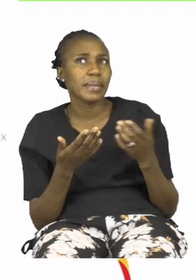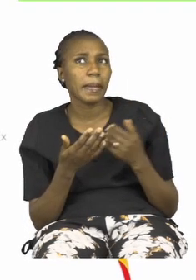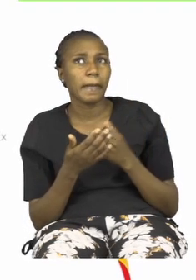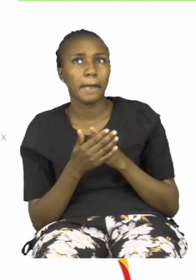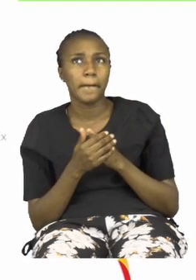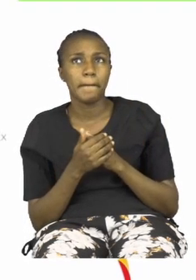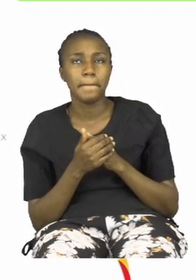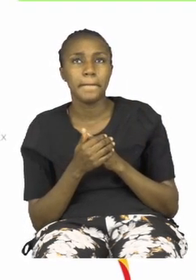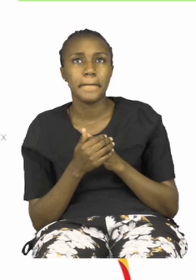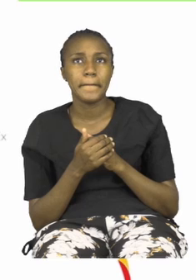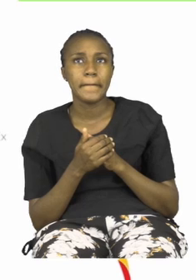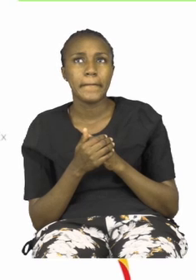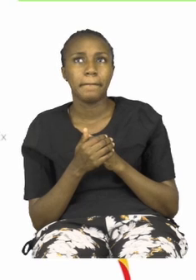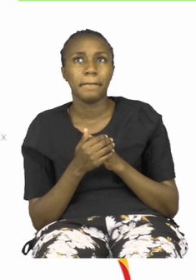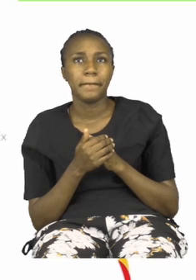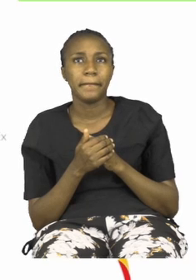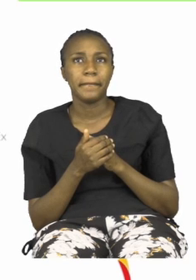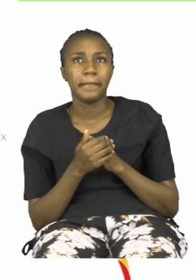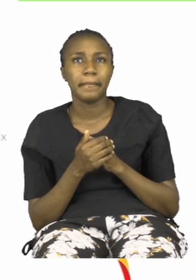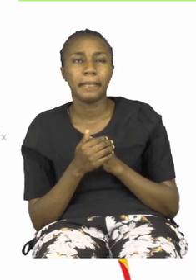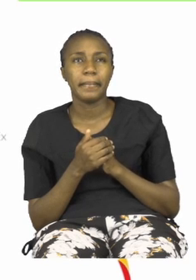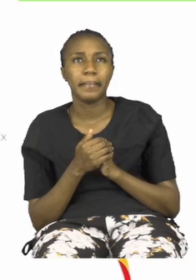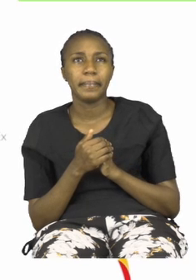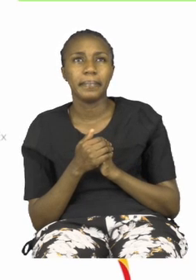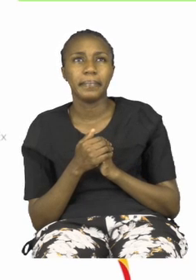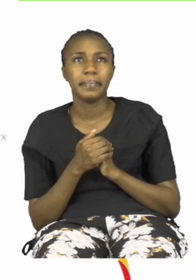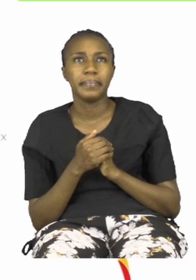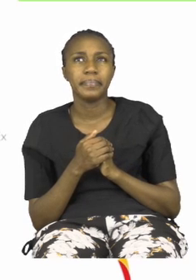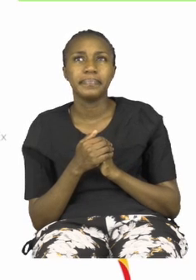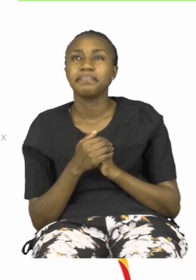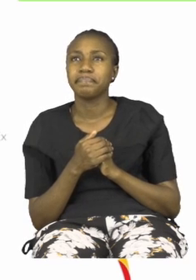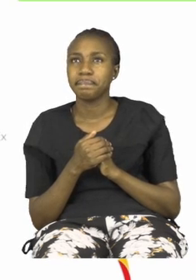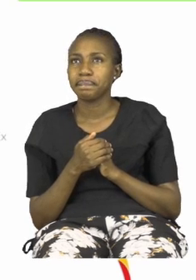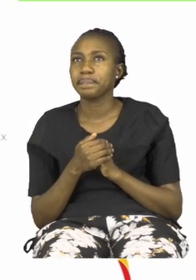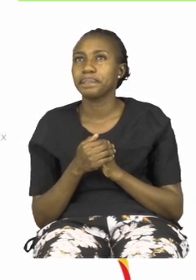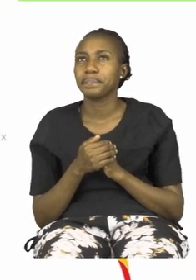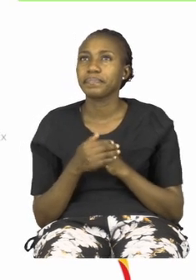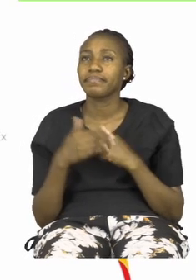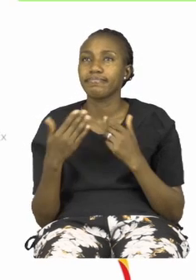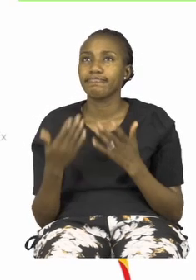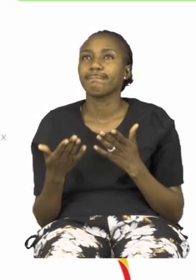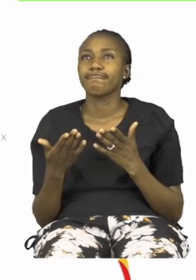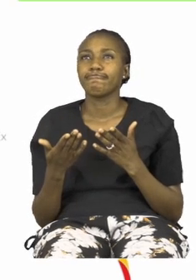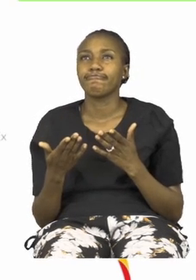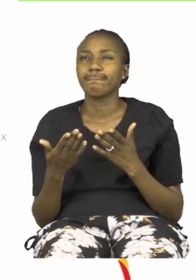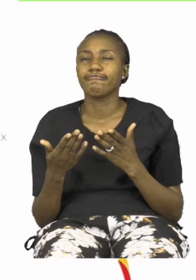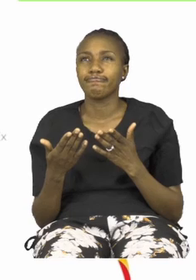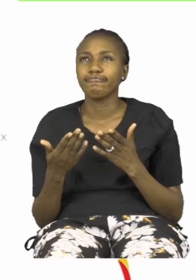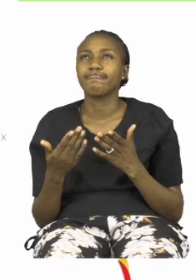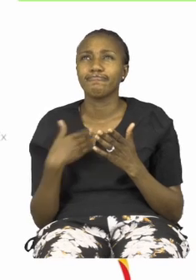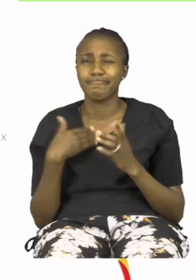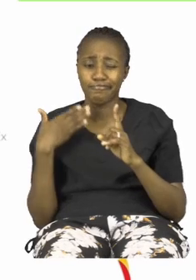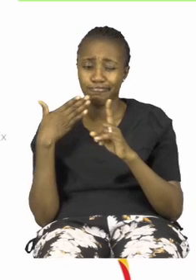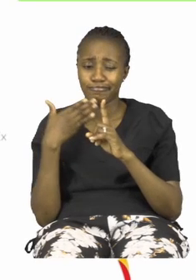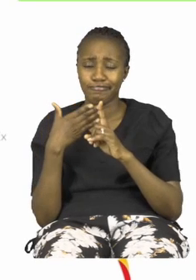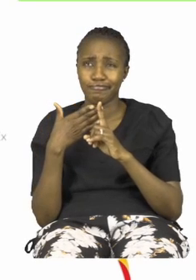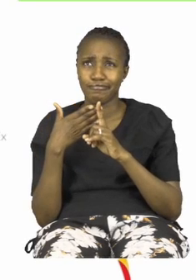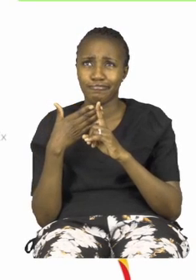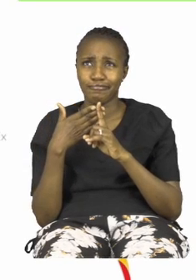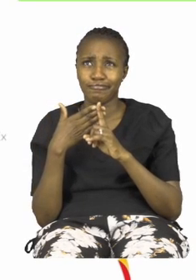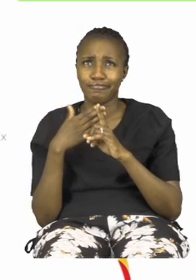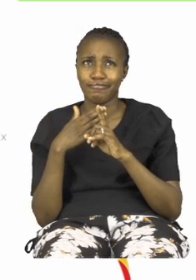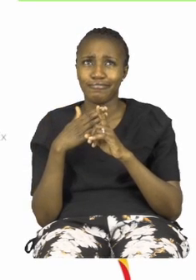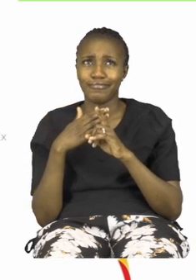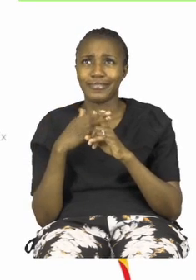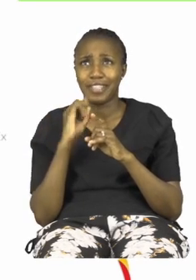that makes you successful in gaming. Well, my secret is, well, if I let